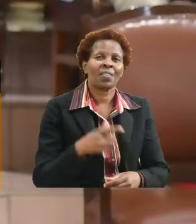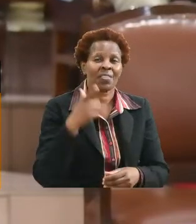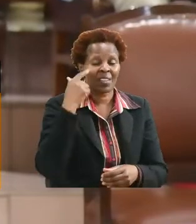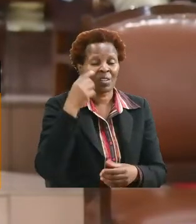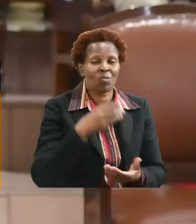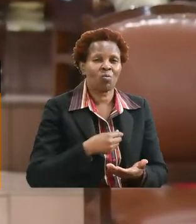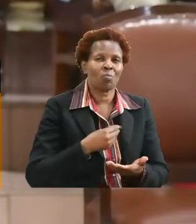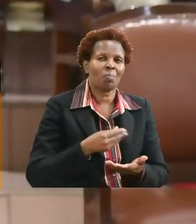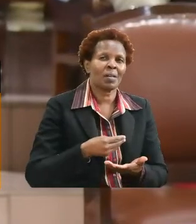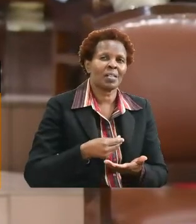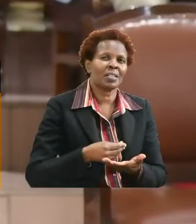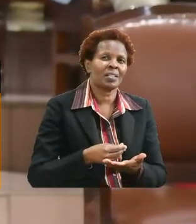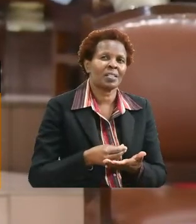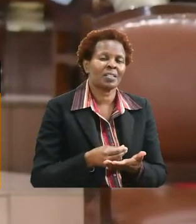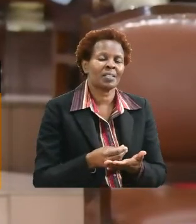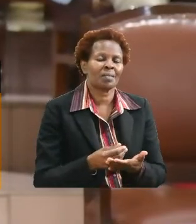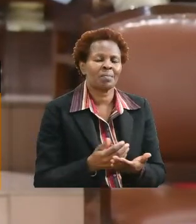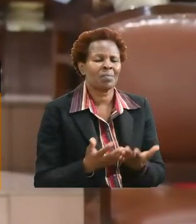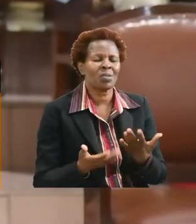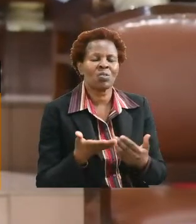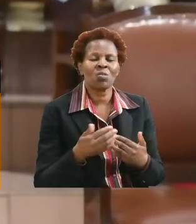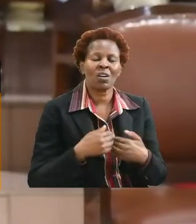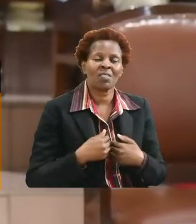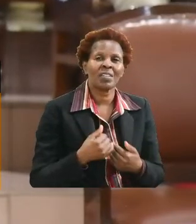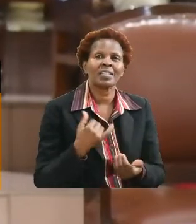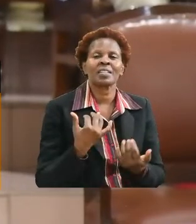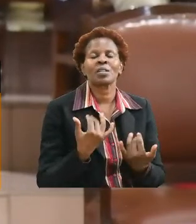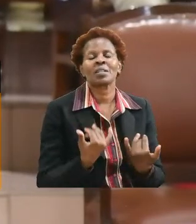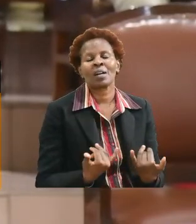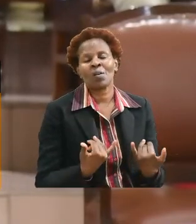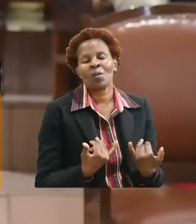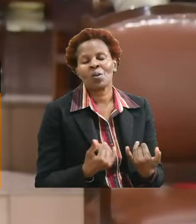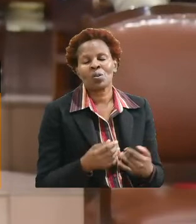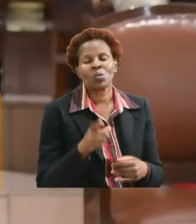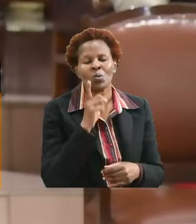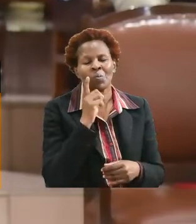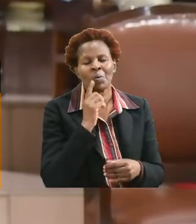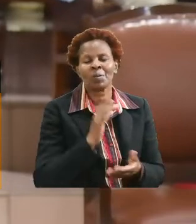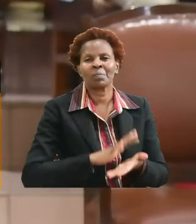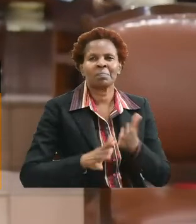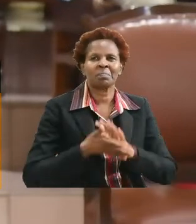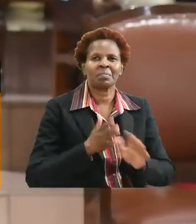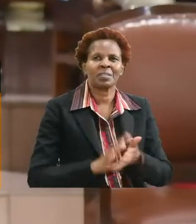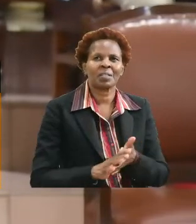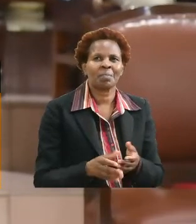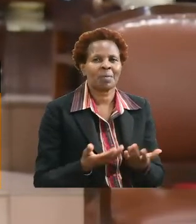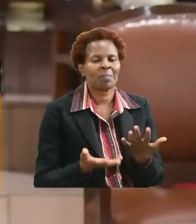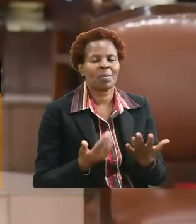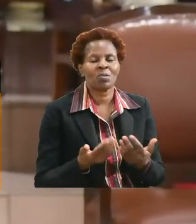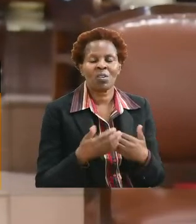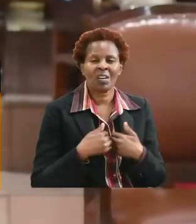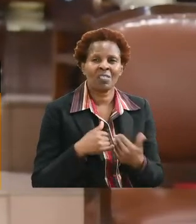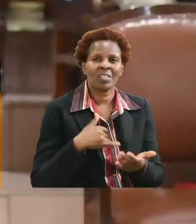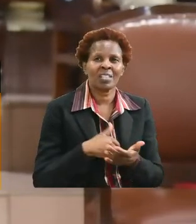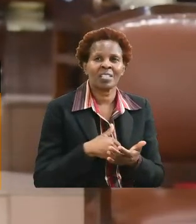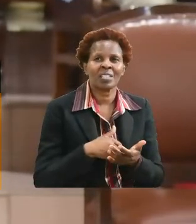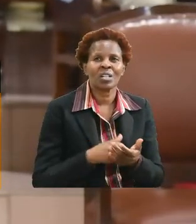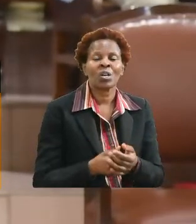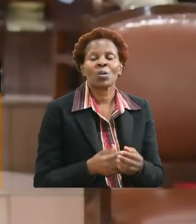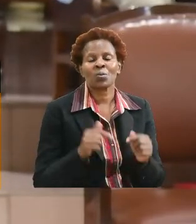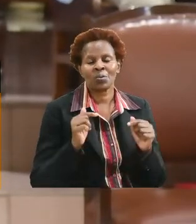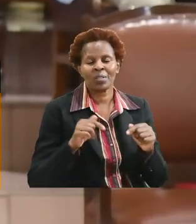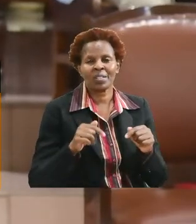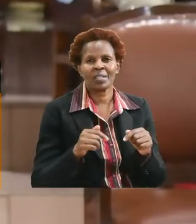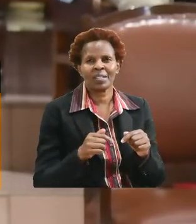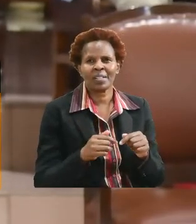money. You know, you will have it now. Tomorrow you may not have it. And even if you have it today, it cannot give you peace. It